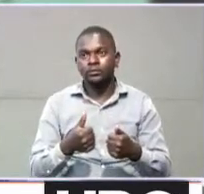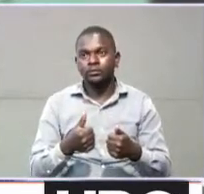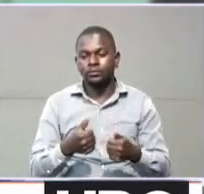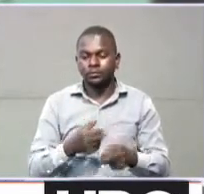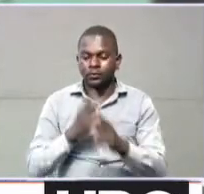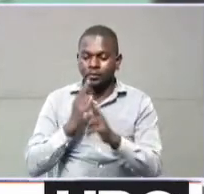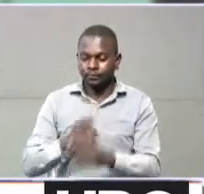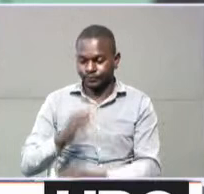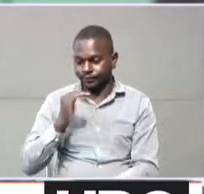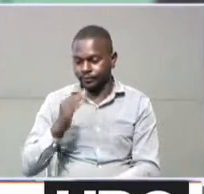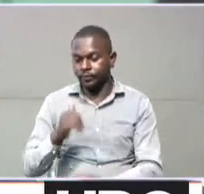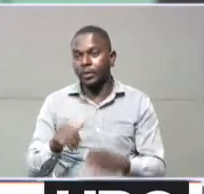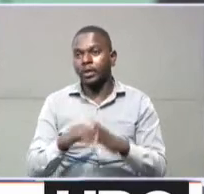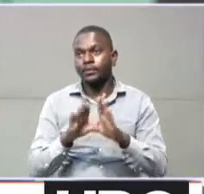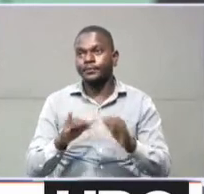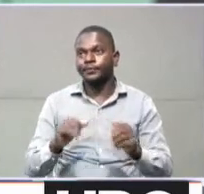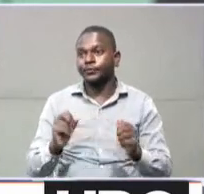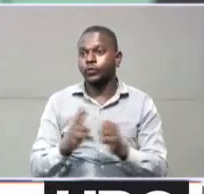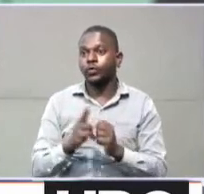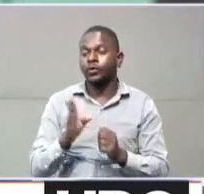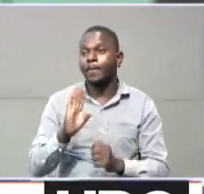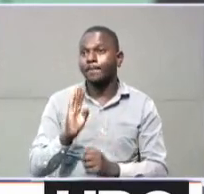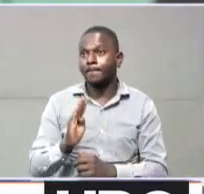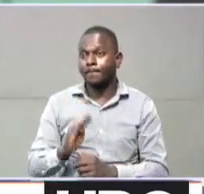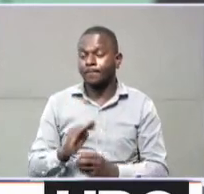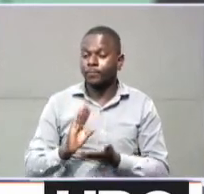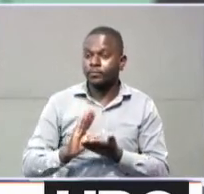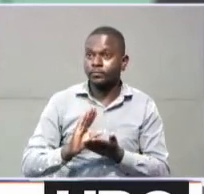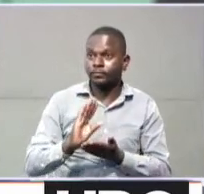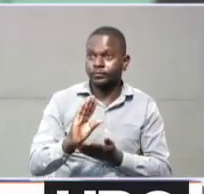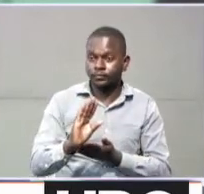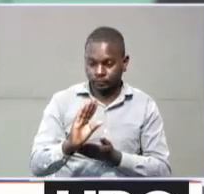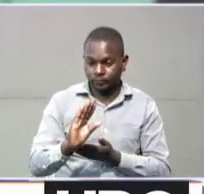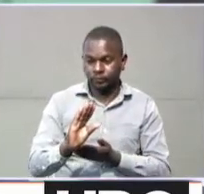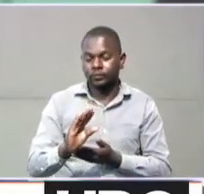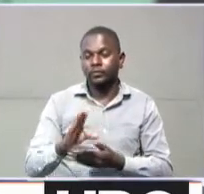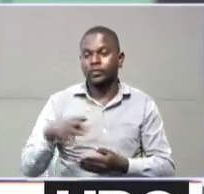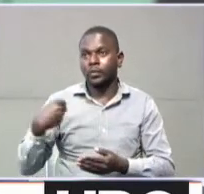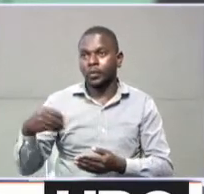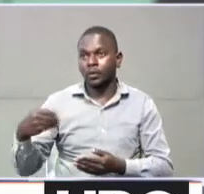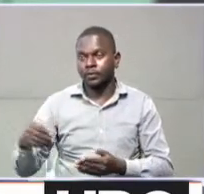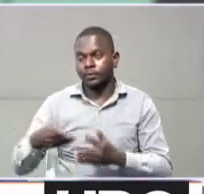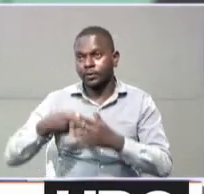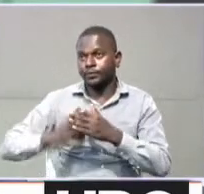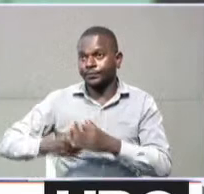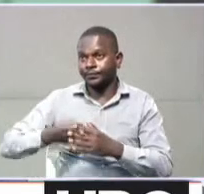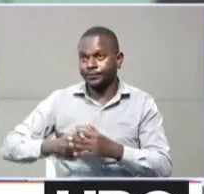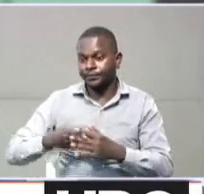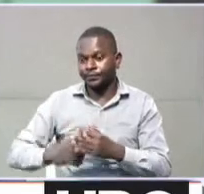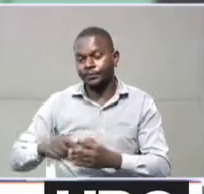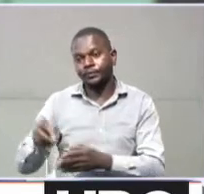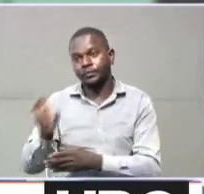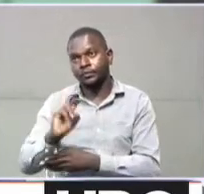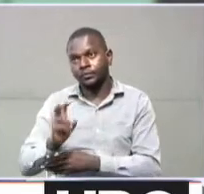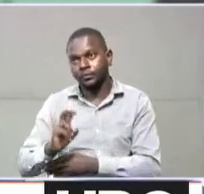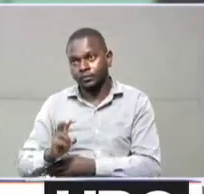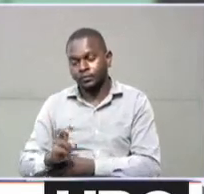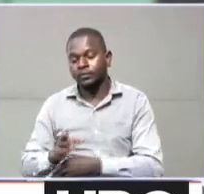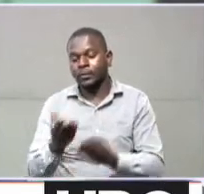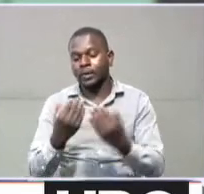eternal speaker and colleagues 12 billion has been provided for equipment maintenance inspection and monitoring